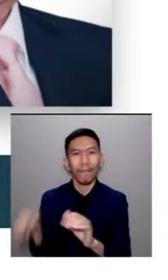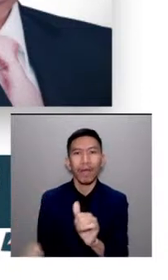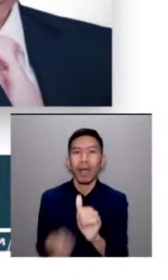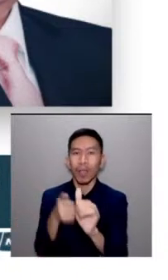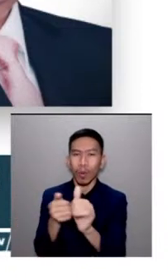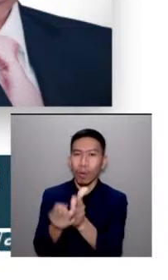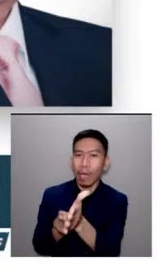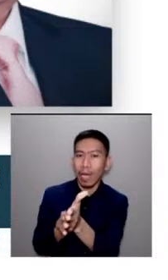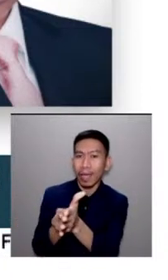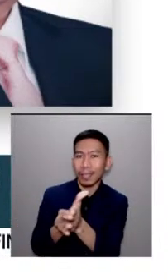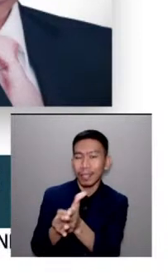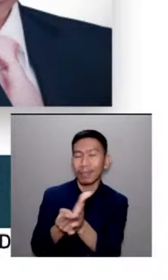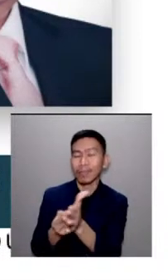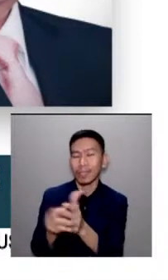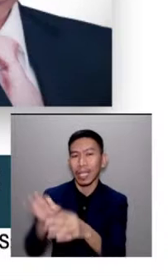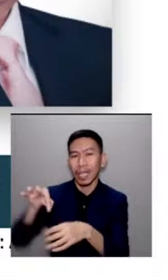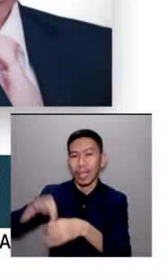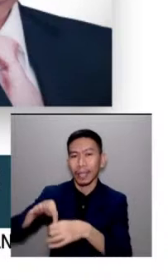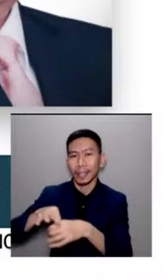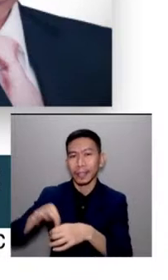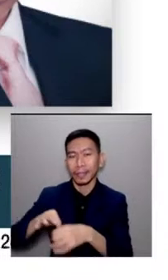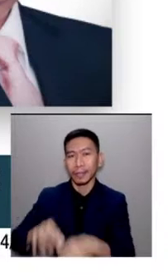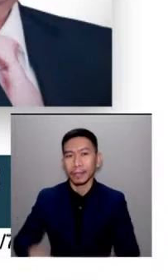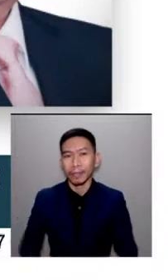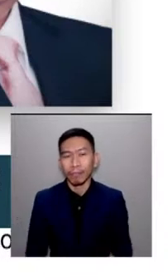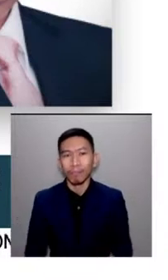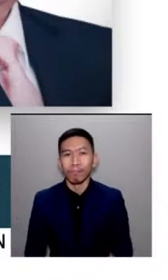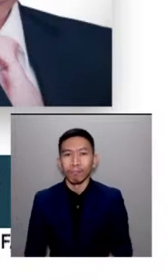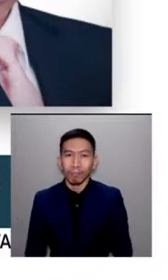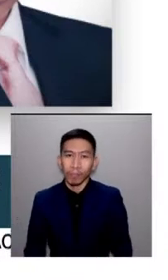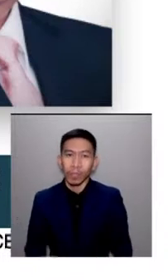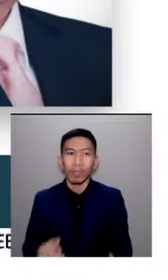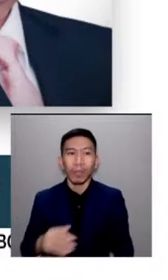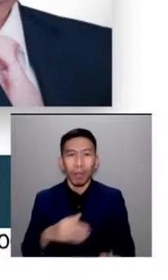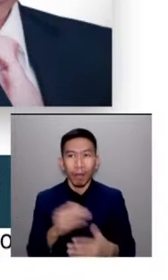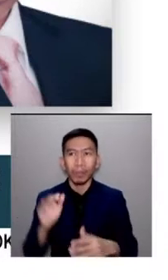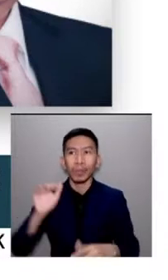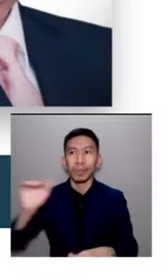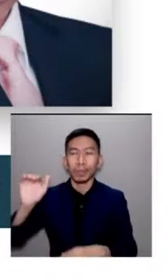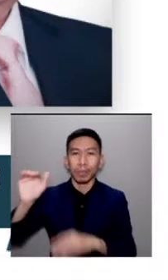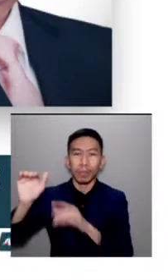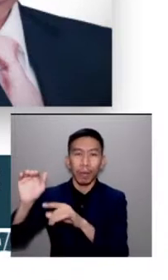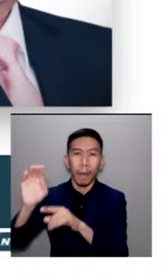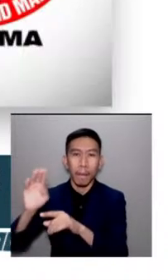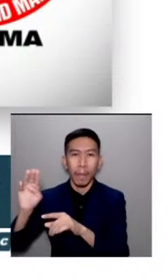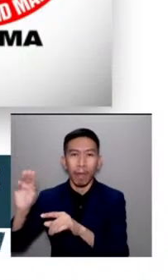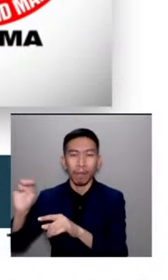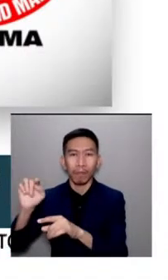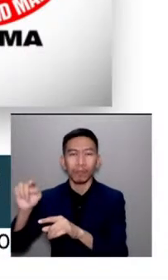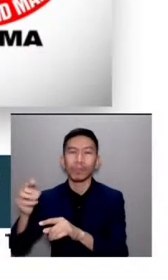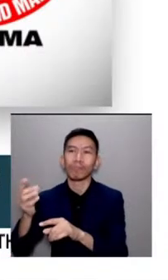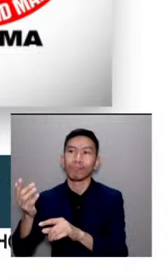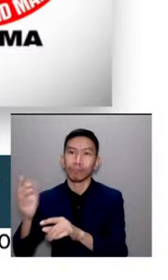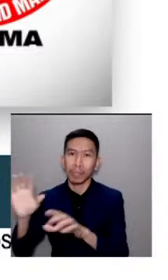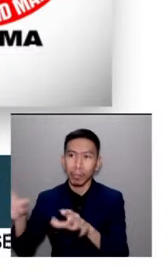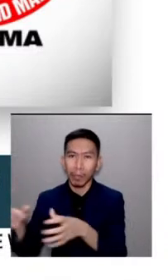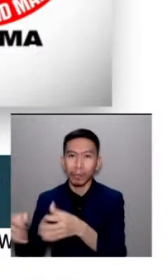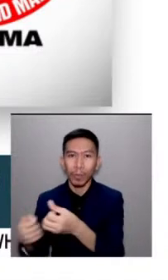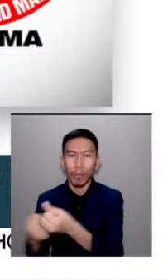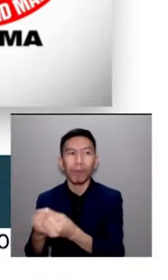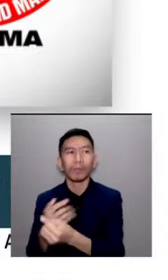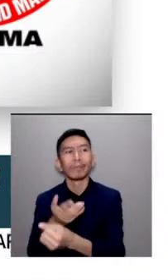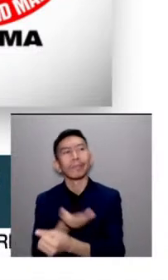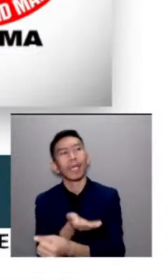and truthful elections. The campaign against the return of the Marcoses and martial law, meanwhile, wants Commissioner Guanzon to identify those